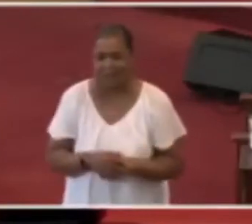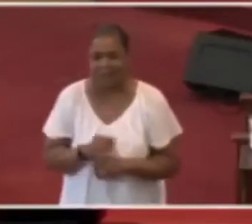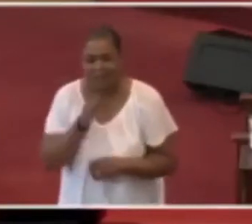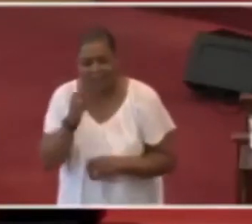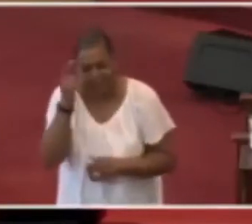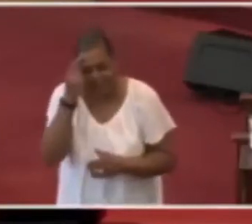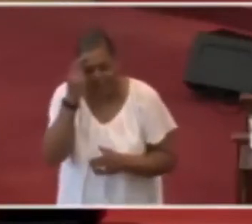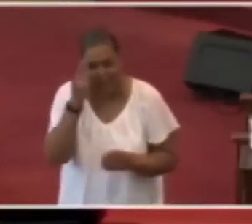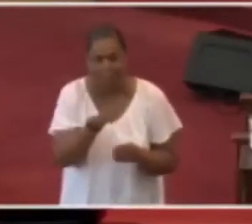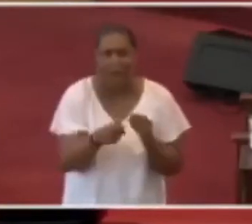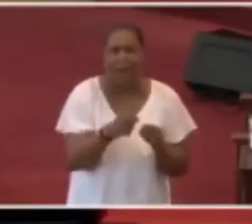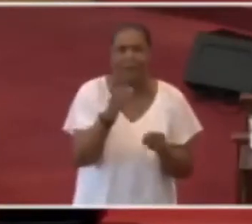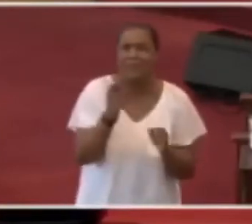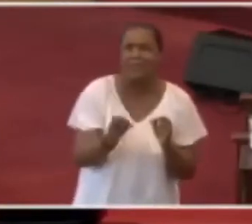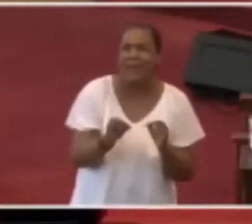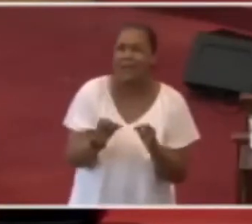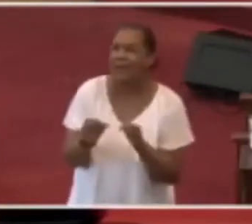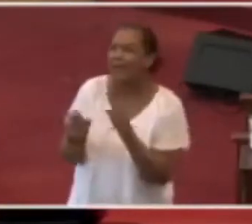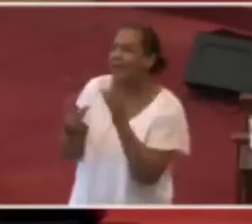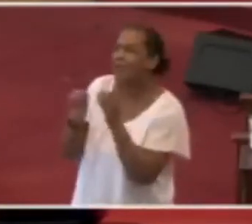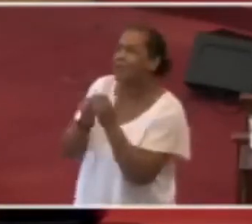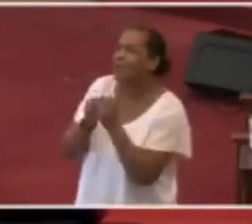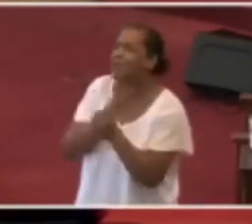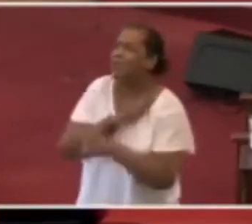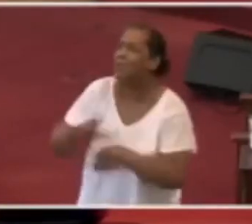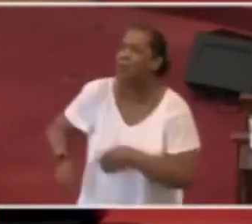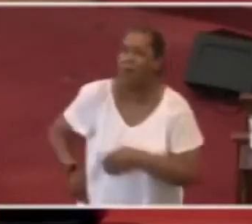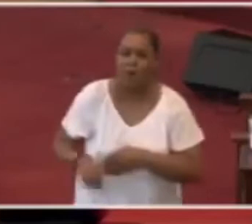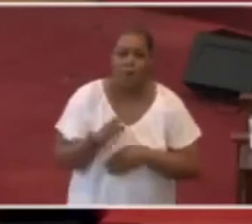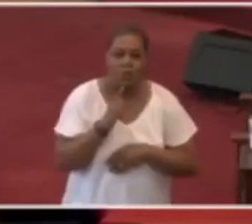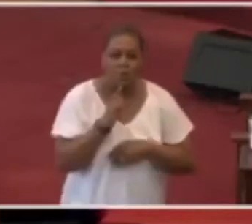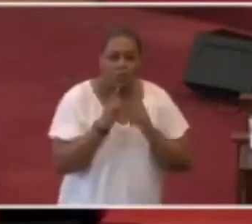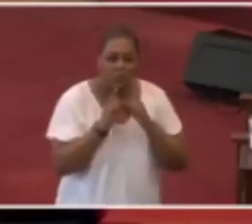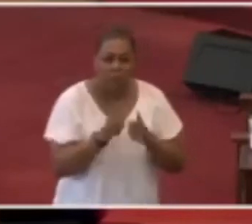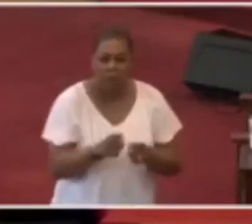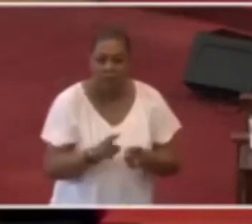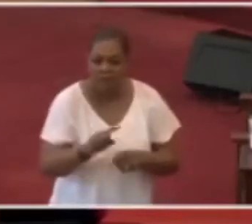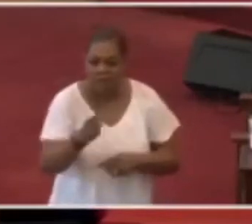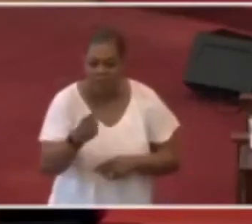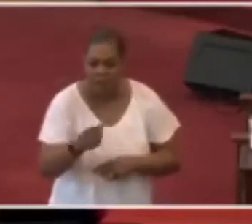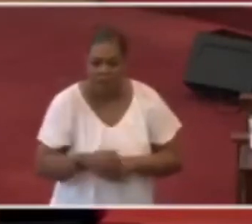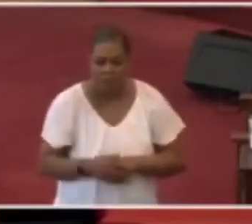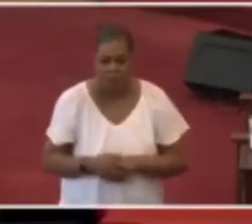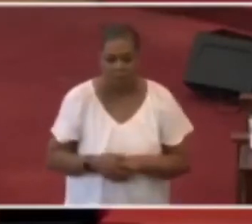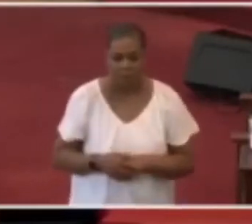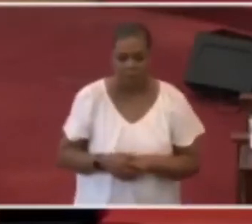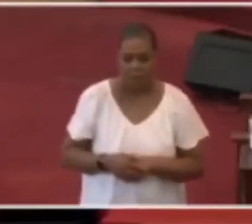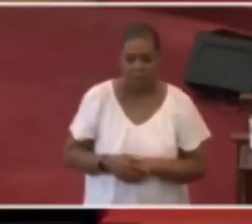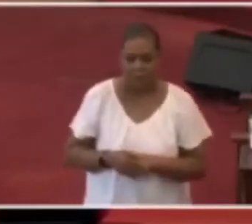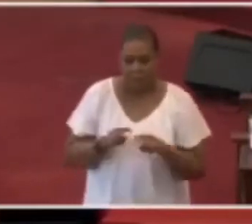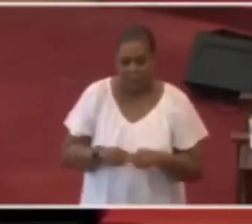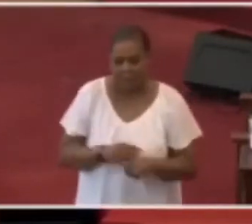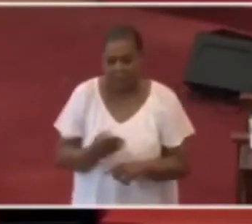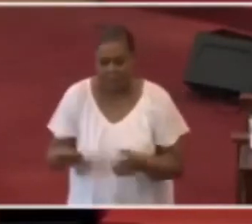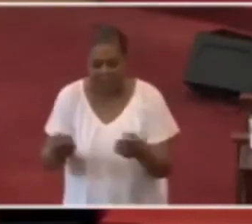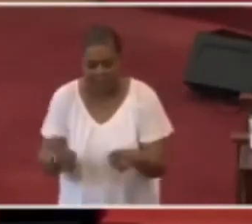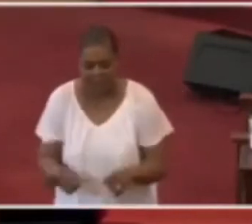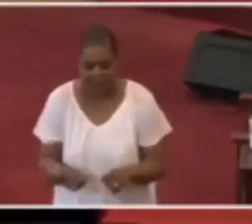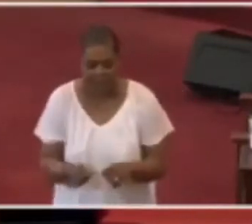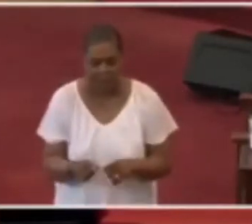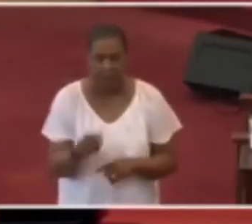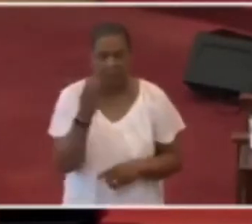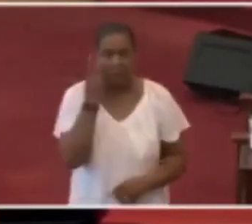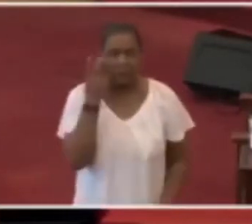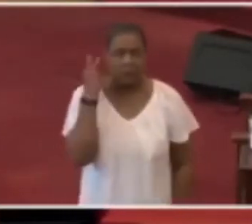about them thoroughly and talking to the Lord, you reacted to the things that were presented to you. And then you look back in the